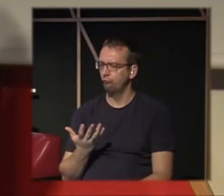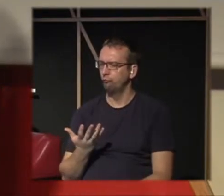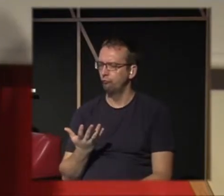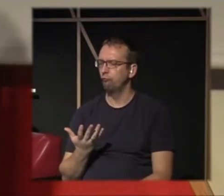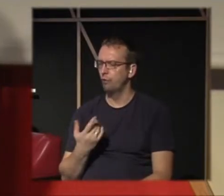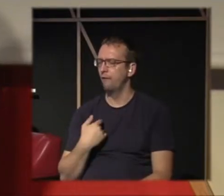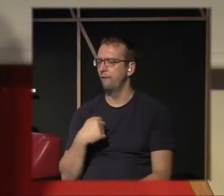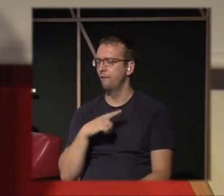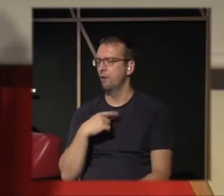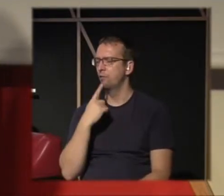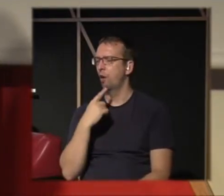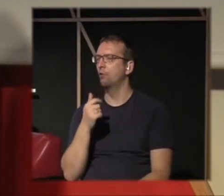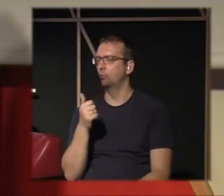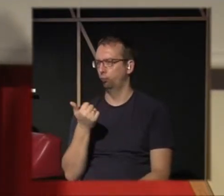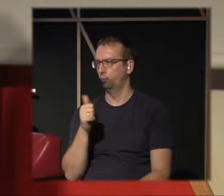guarantees a